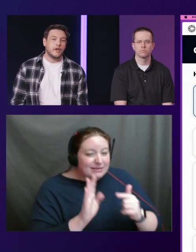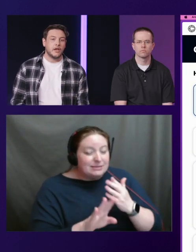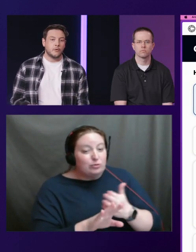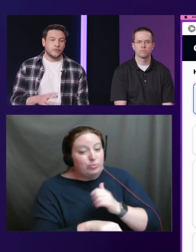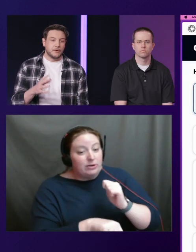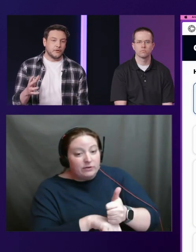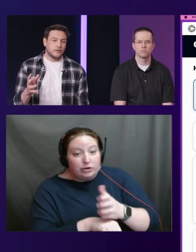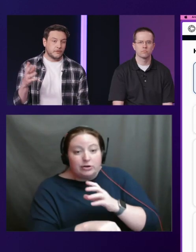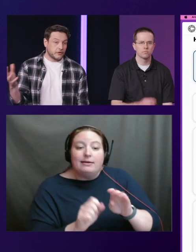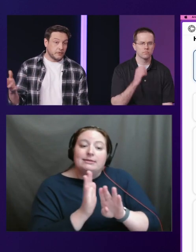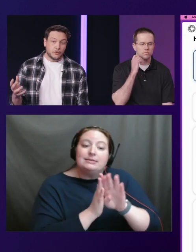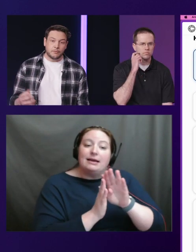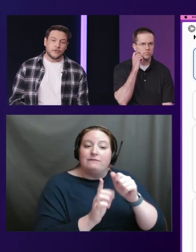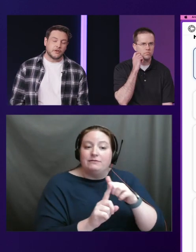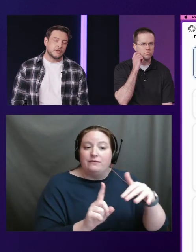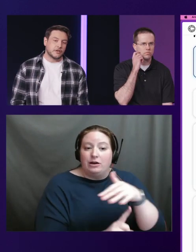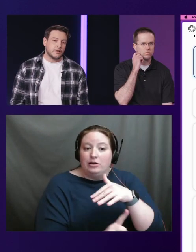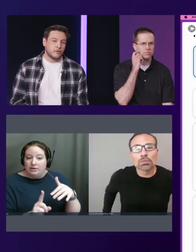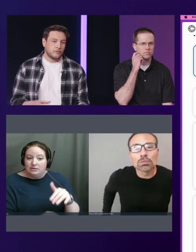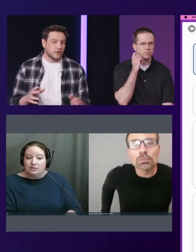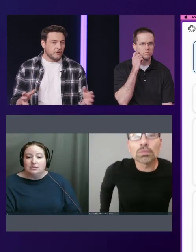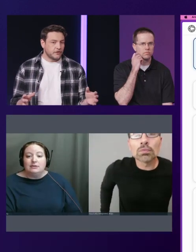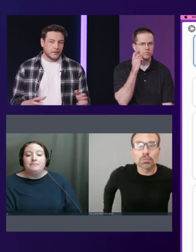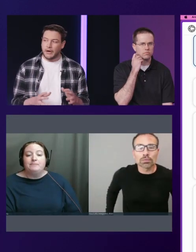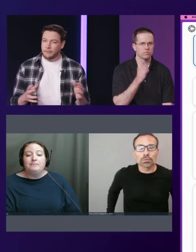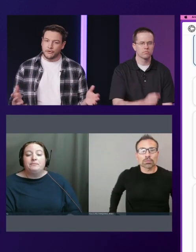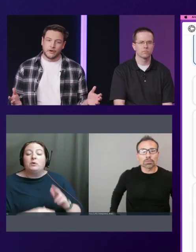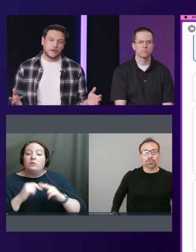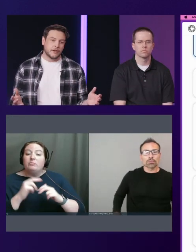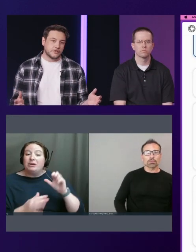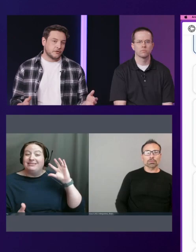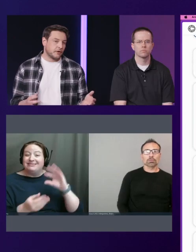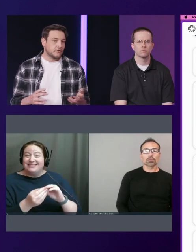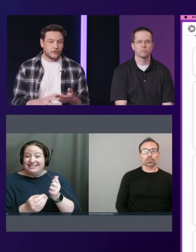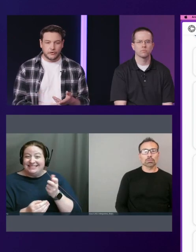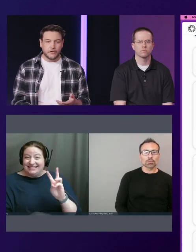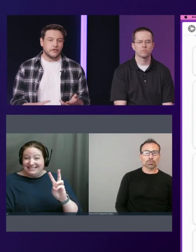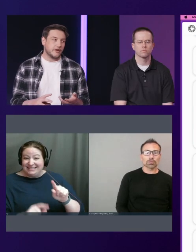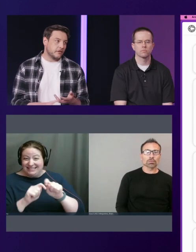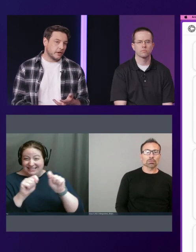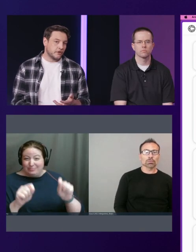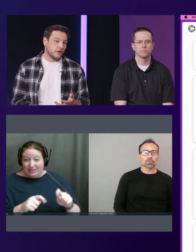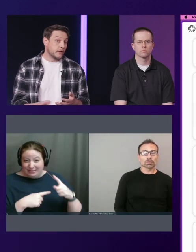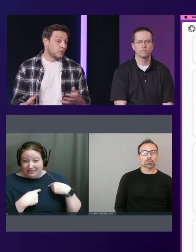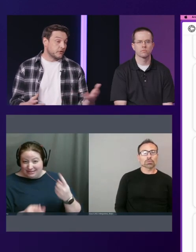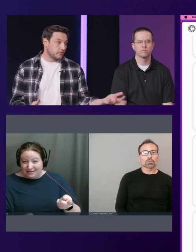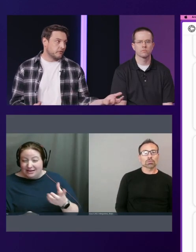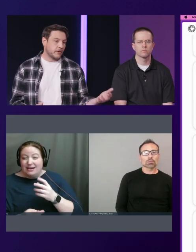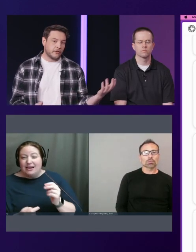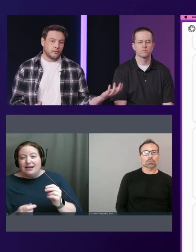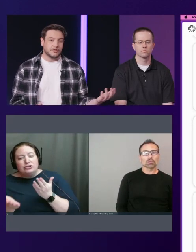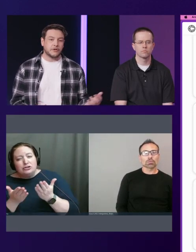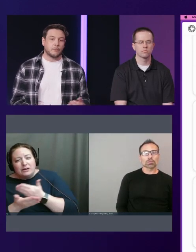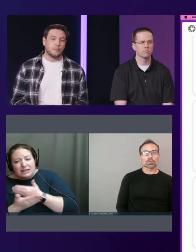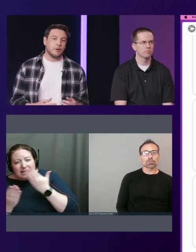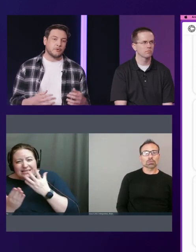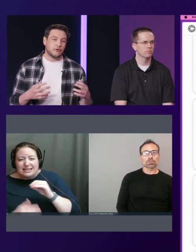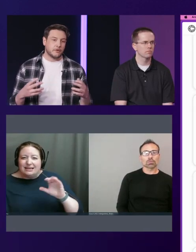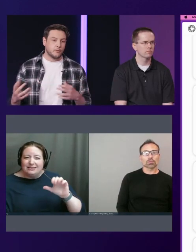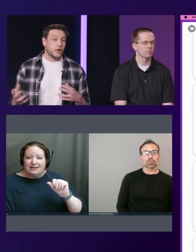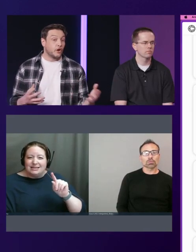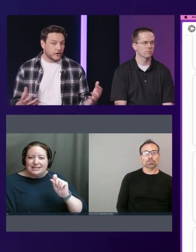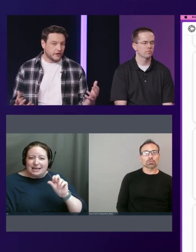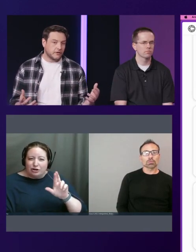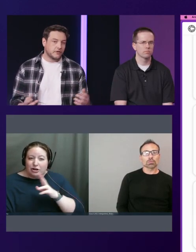environments. We've built 16 blueprints initially, really focused on the popular architectures around serverless and container, as well as some of, as Harry mentioned, our more